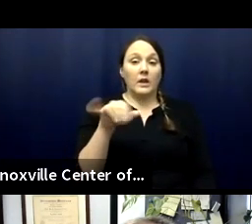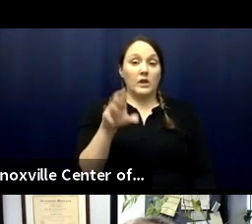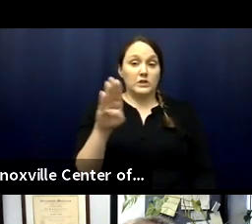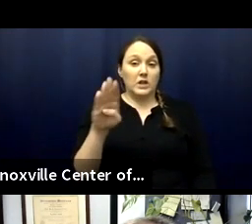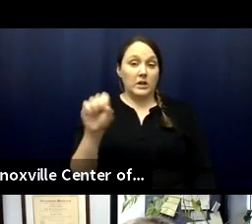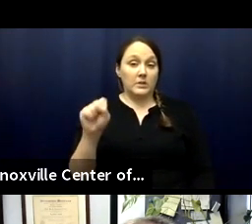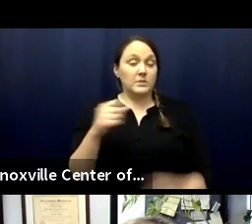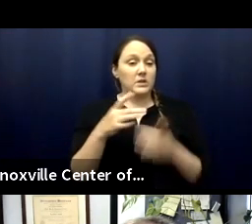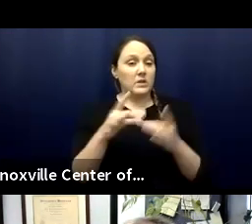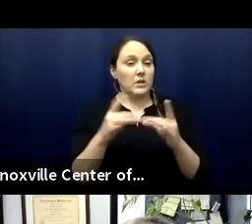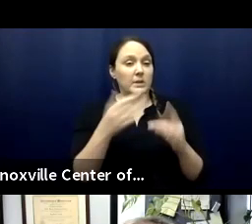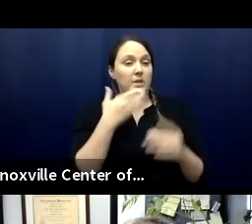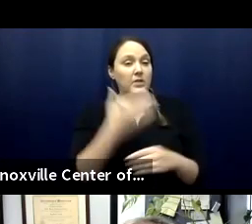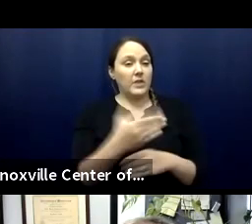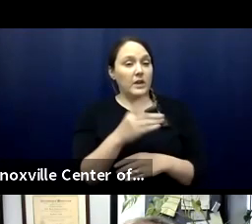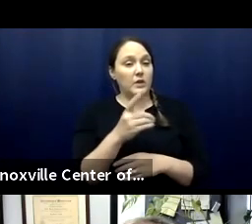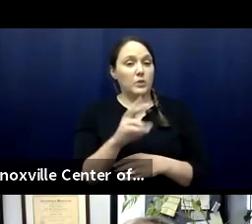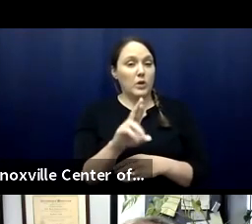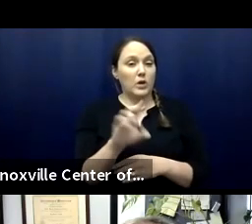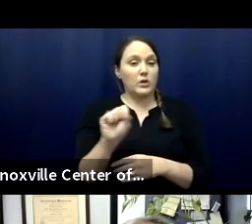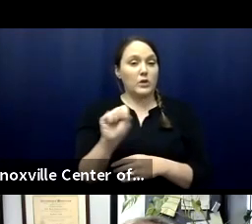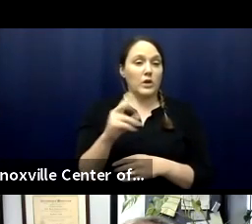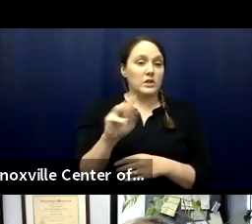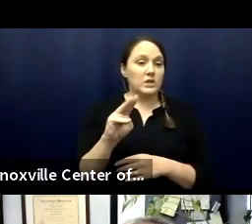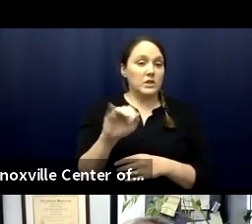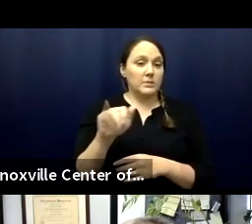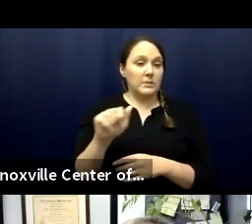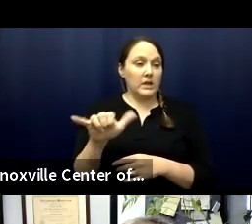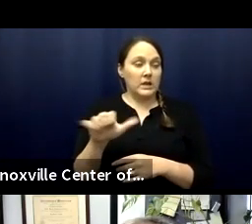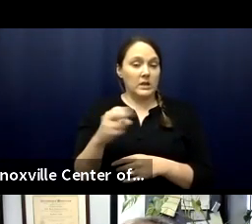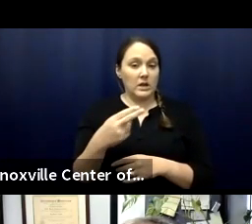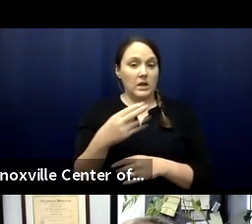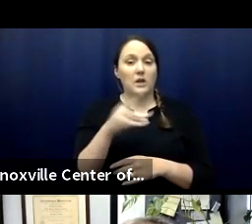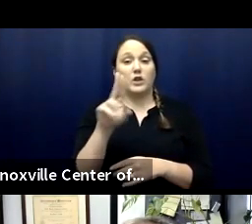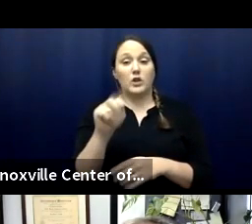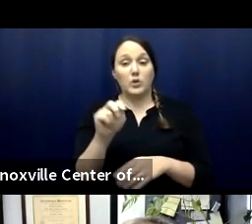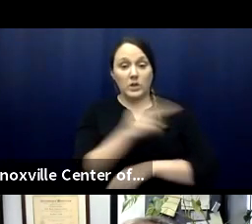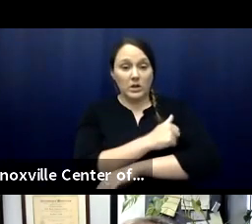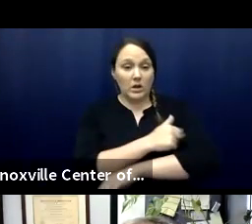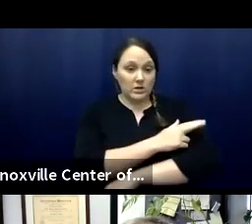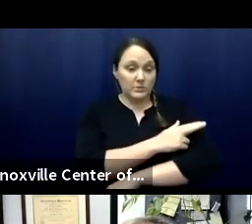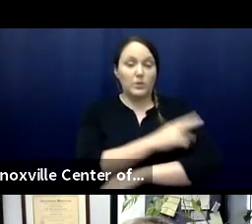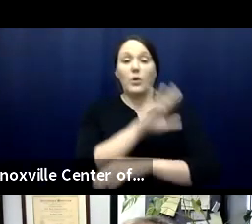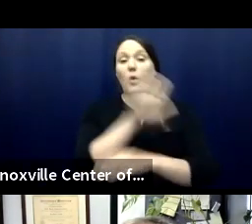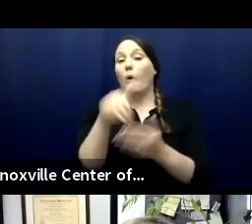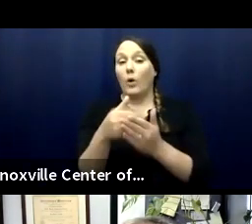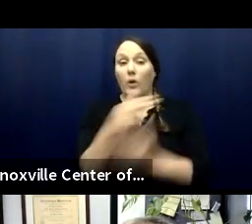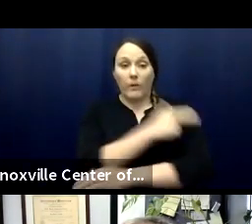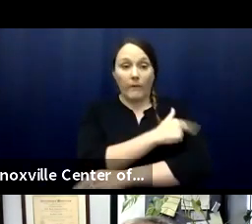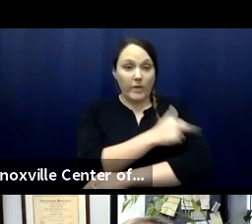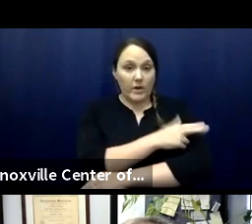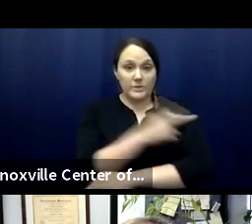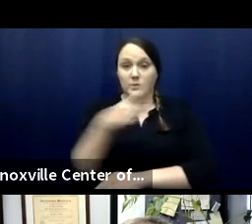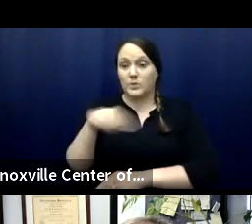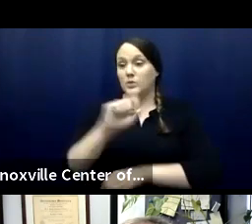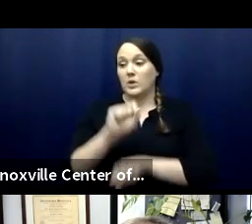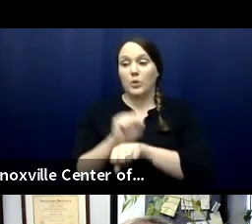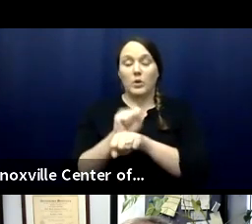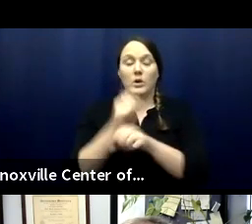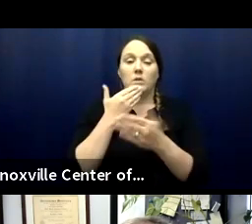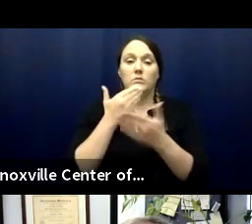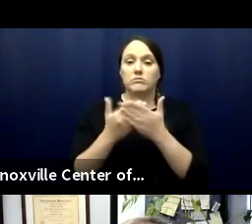thank Dr. Shamiya, people at UT Medical Center, and all of our hospitals who have worked so well together.